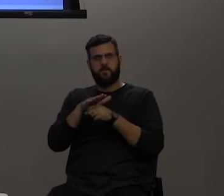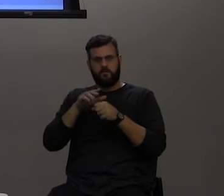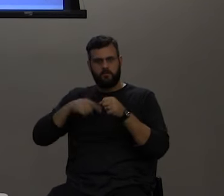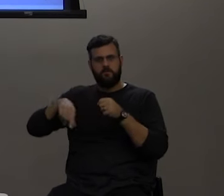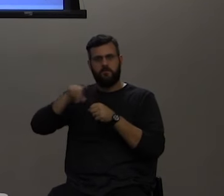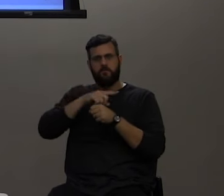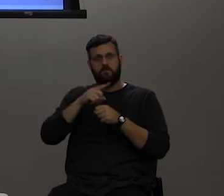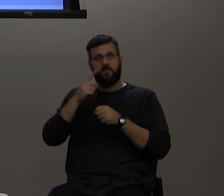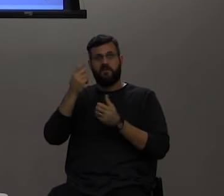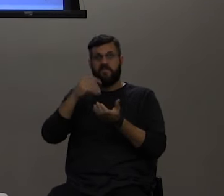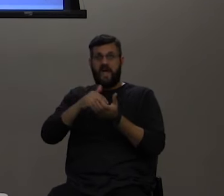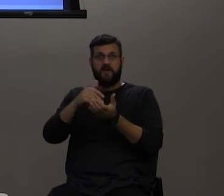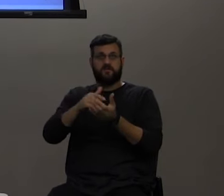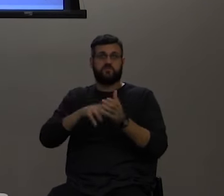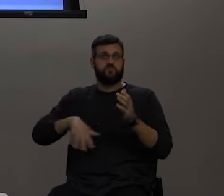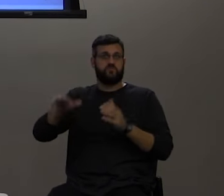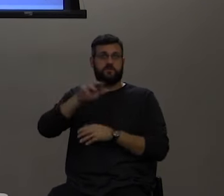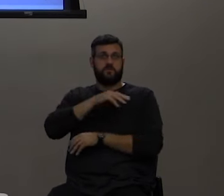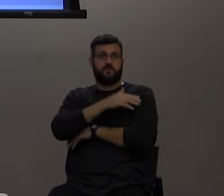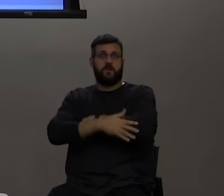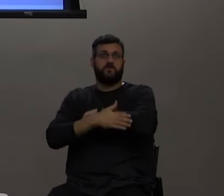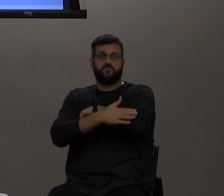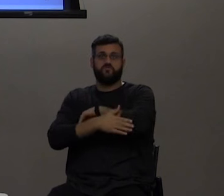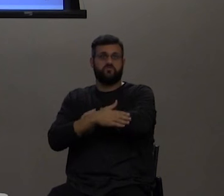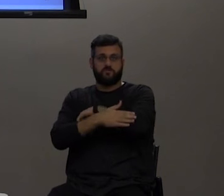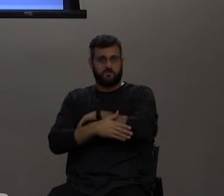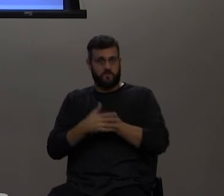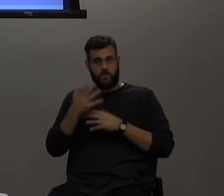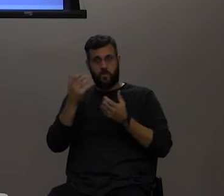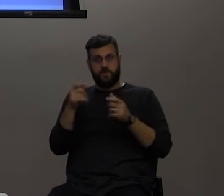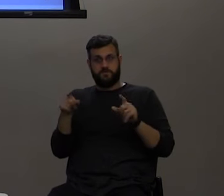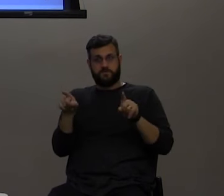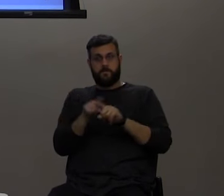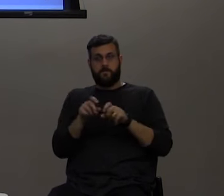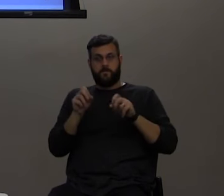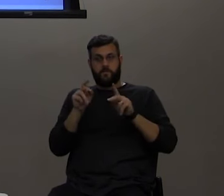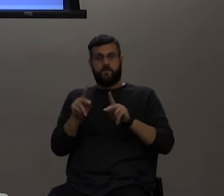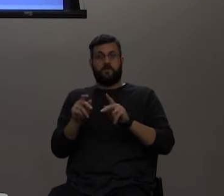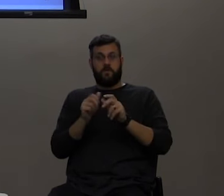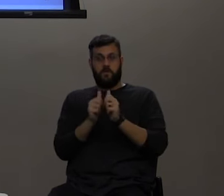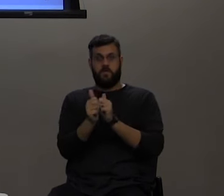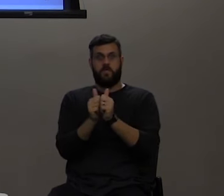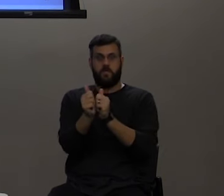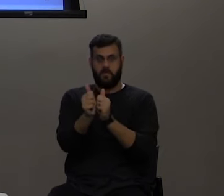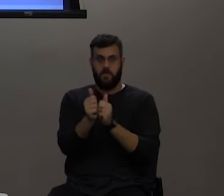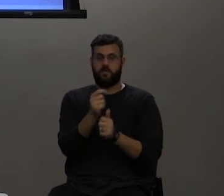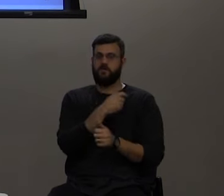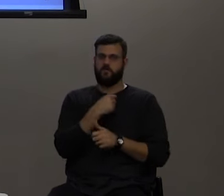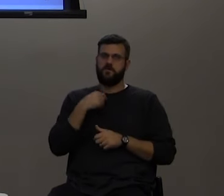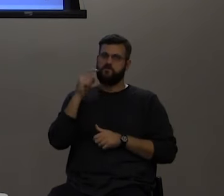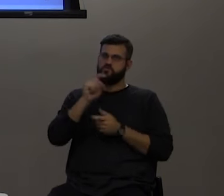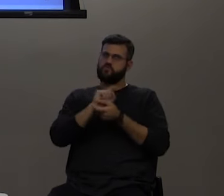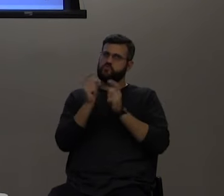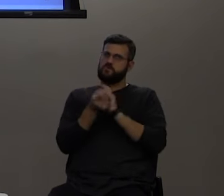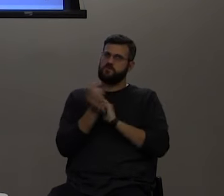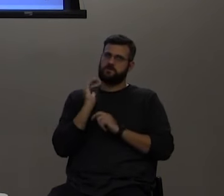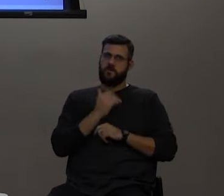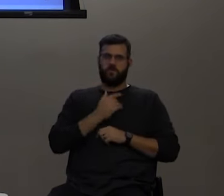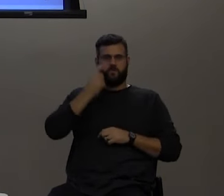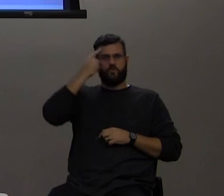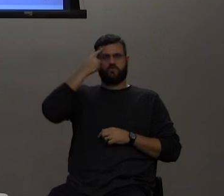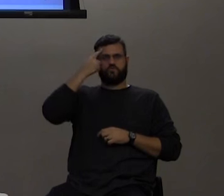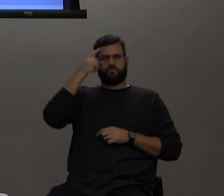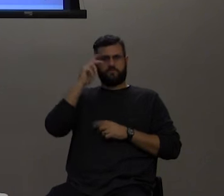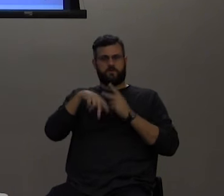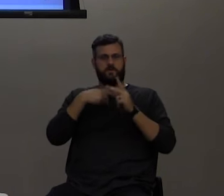and the thousands throughout the country that are going after that same opportunity, we may have to change how we think about